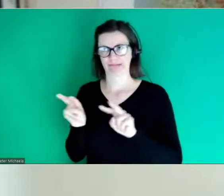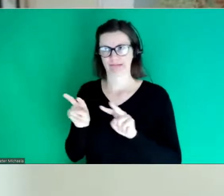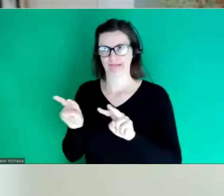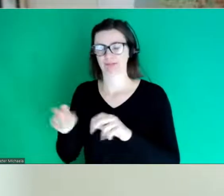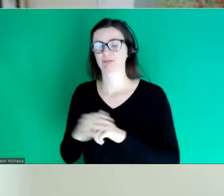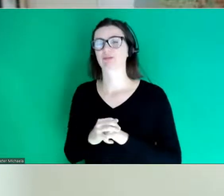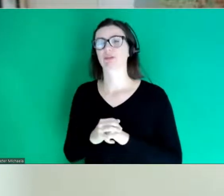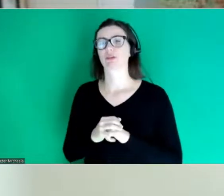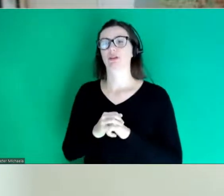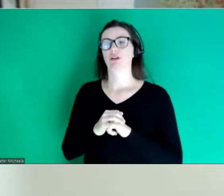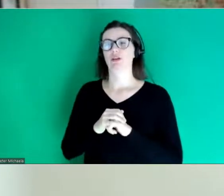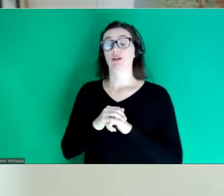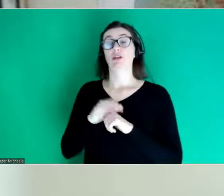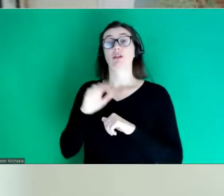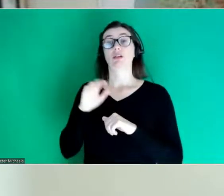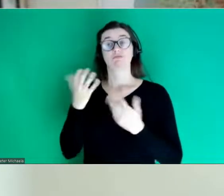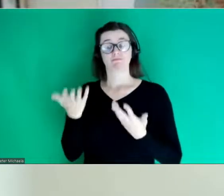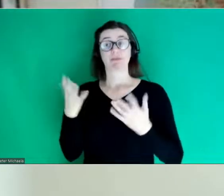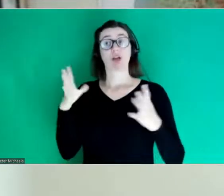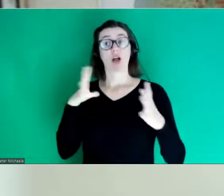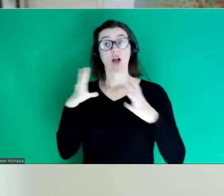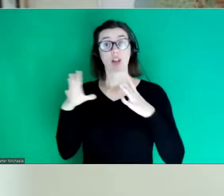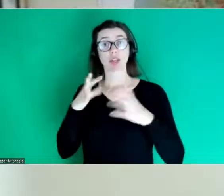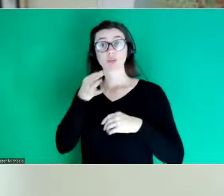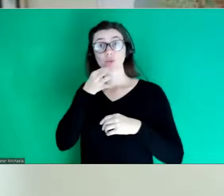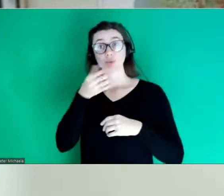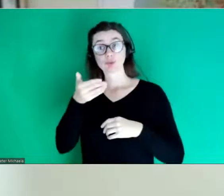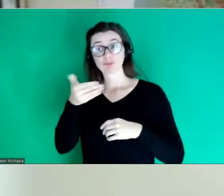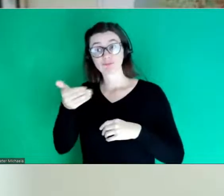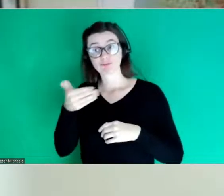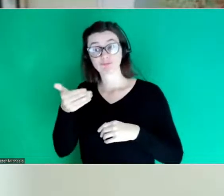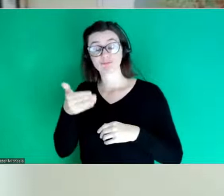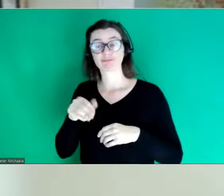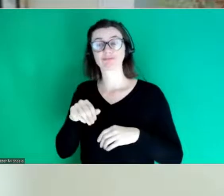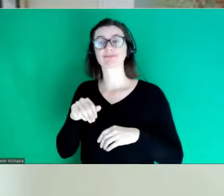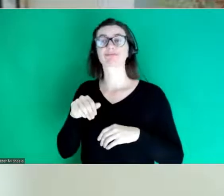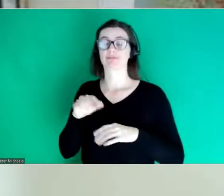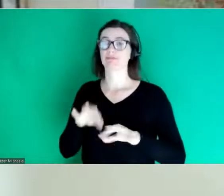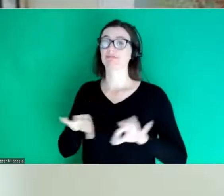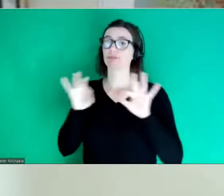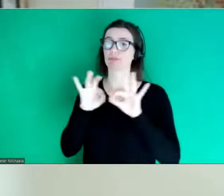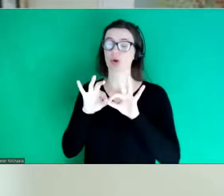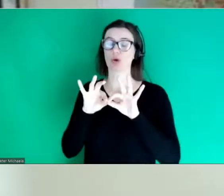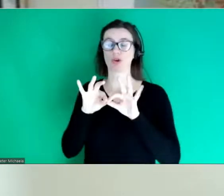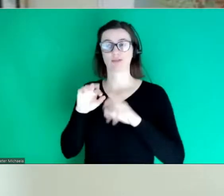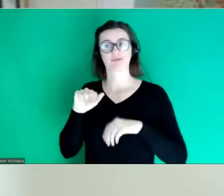with the holidays coming up, make sure everybody is